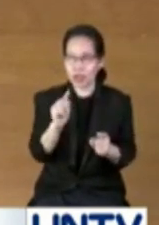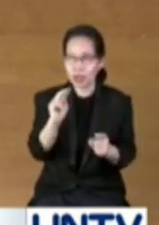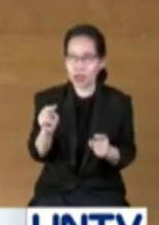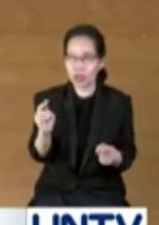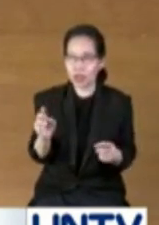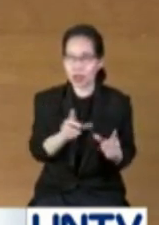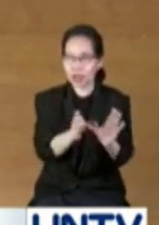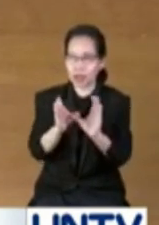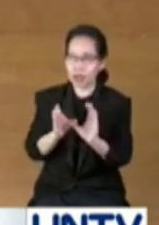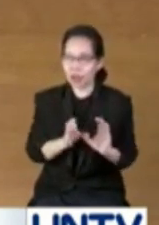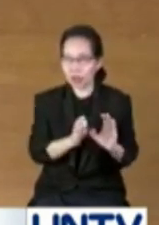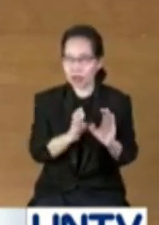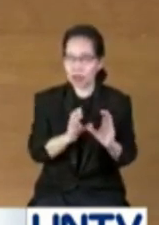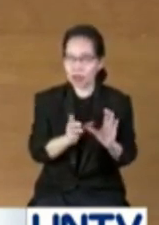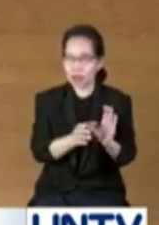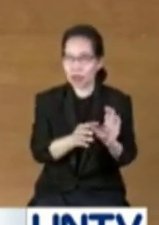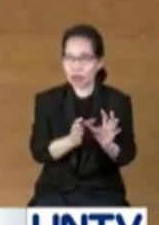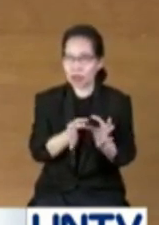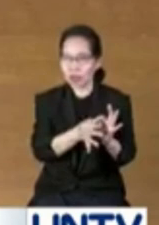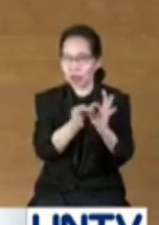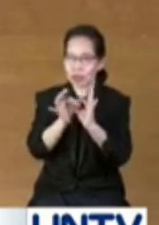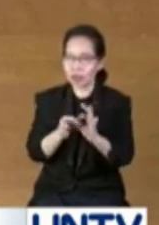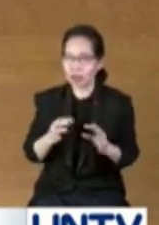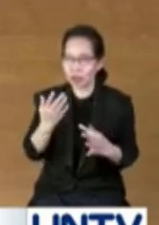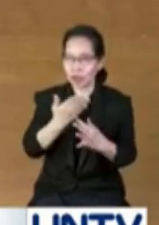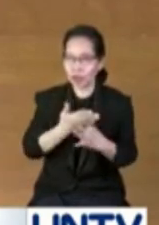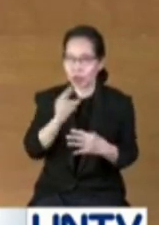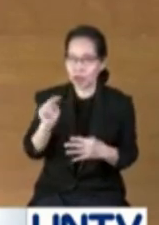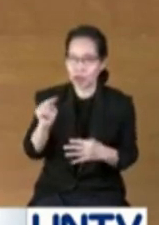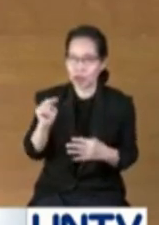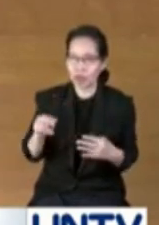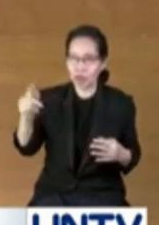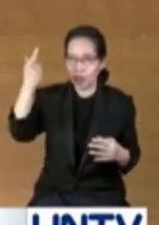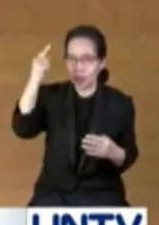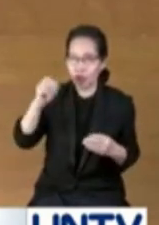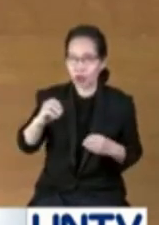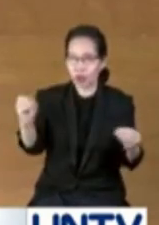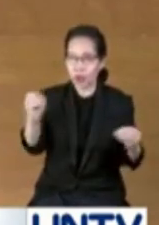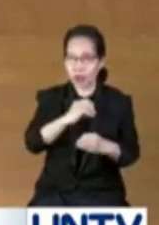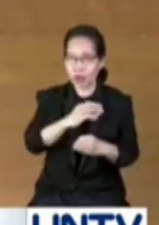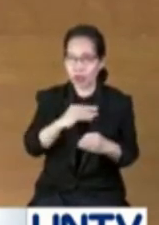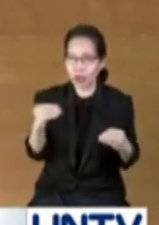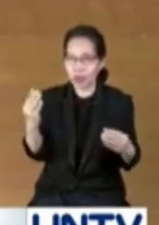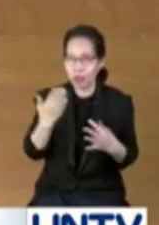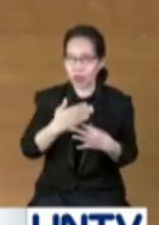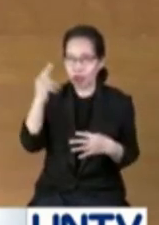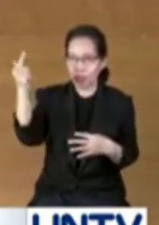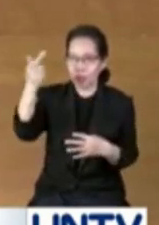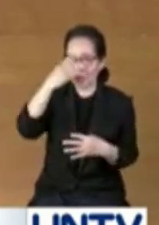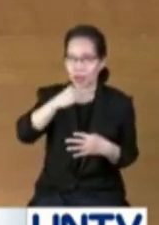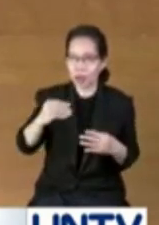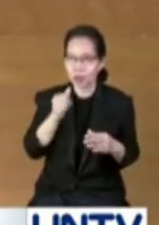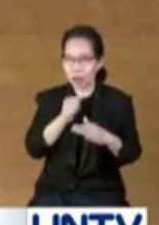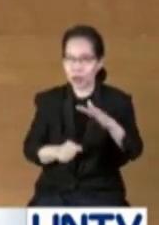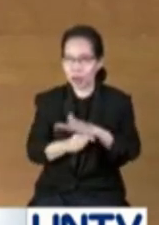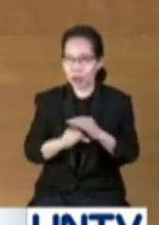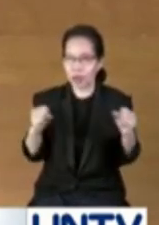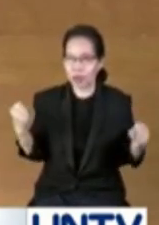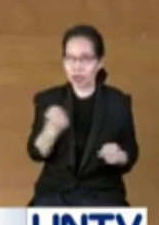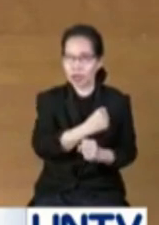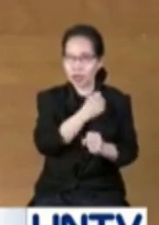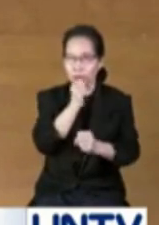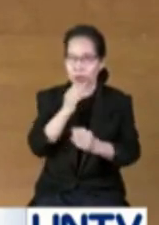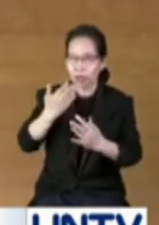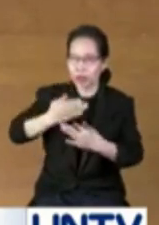key between and among government offices, and between government and the private sector, between industries and the